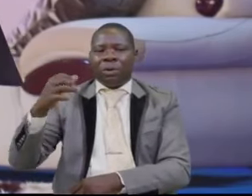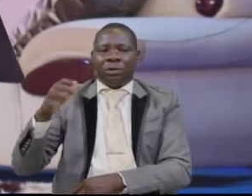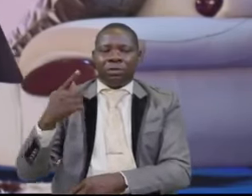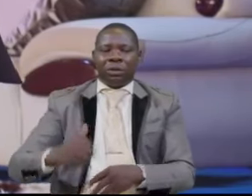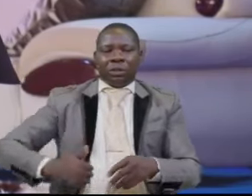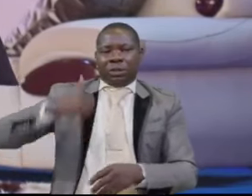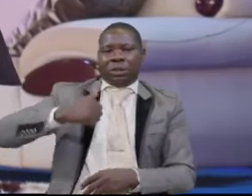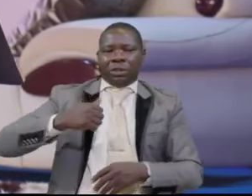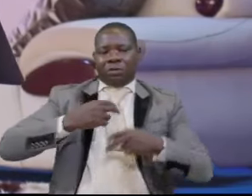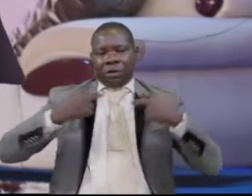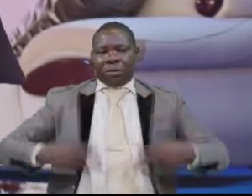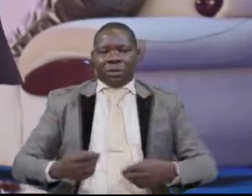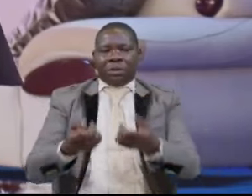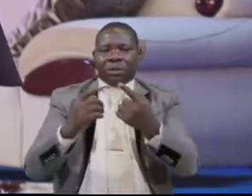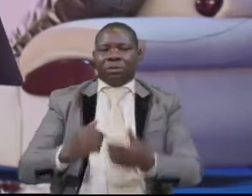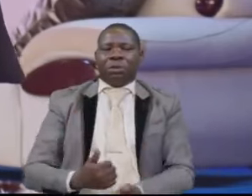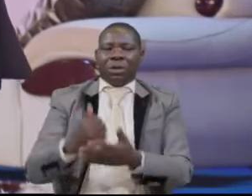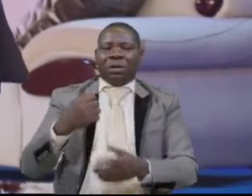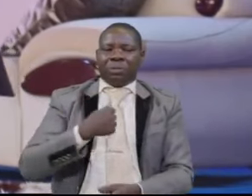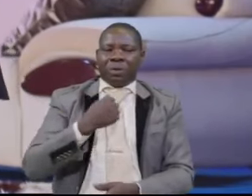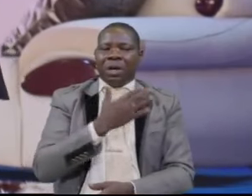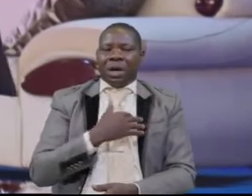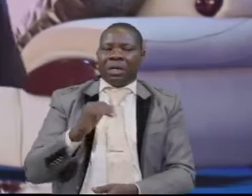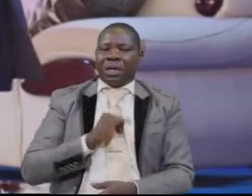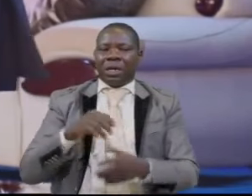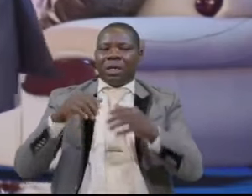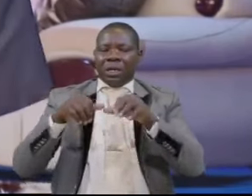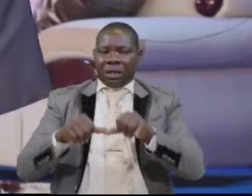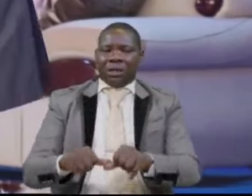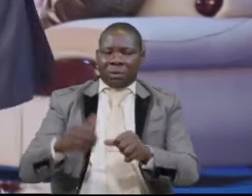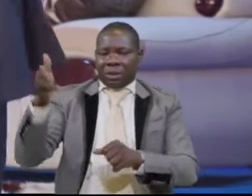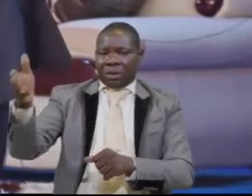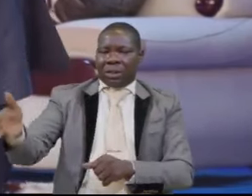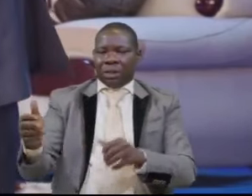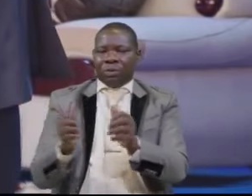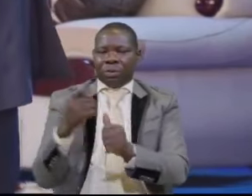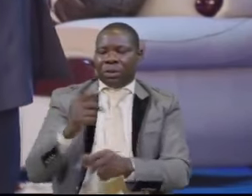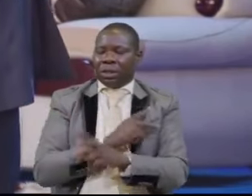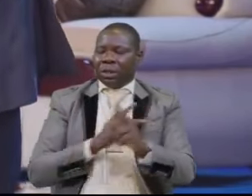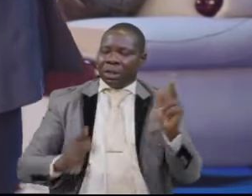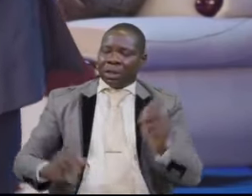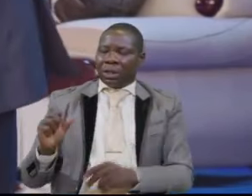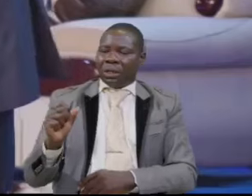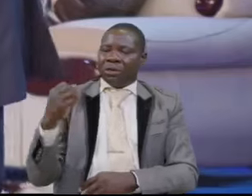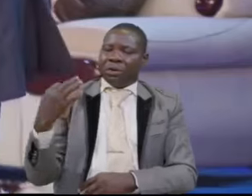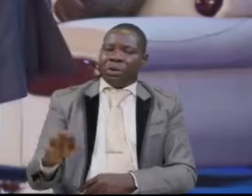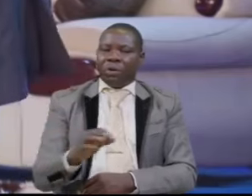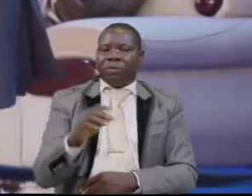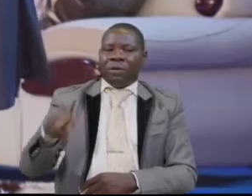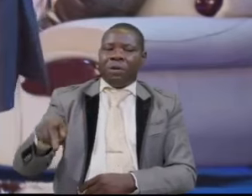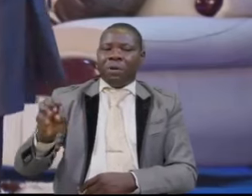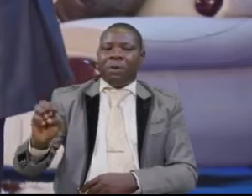me, and I remained there with the kings of Persia. Verse 14. In